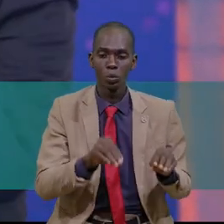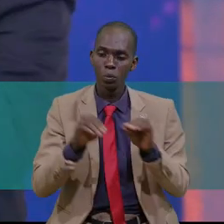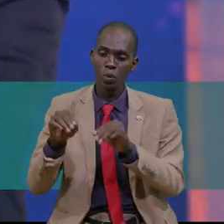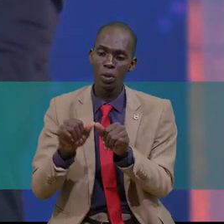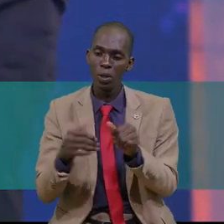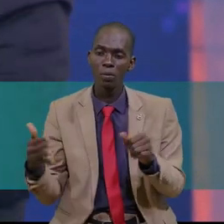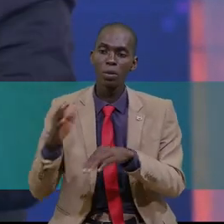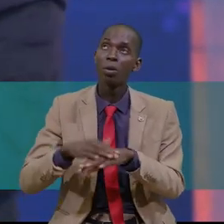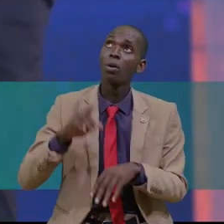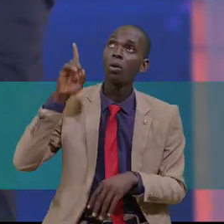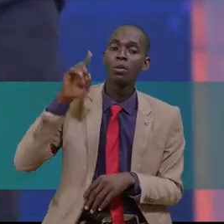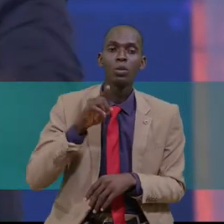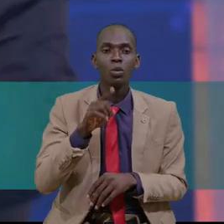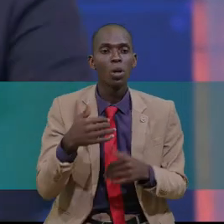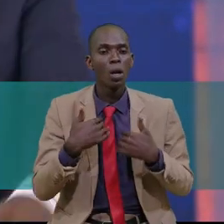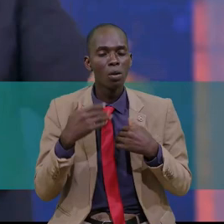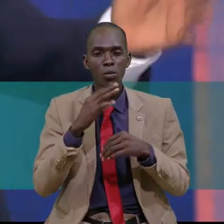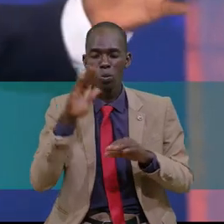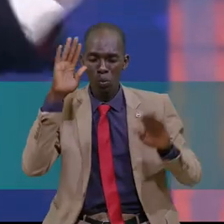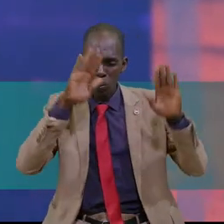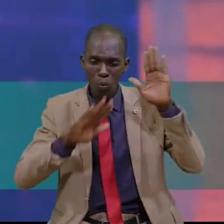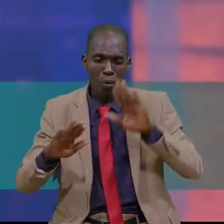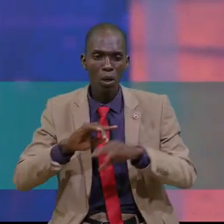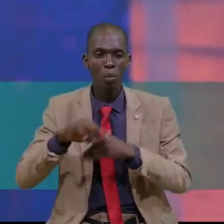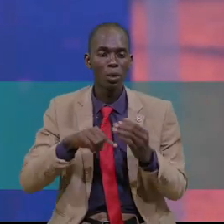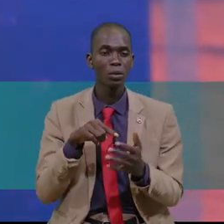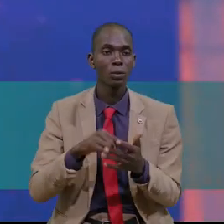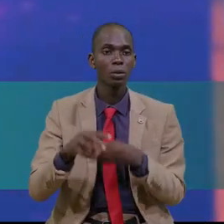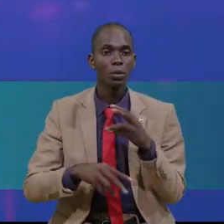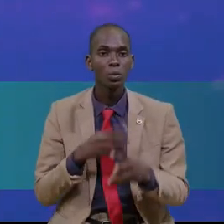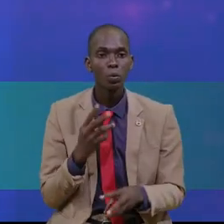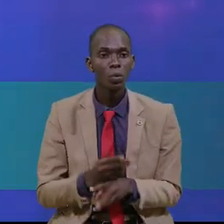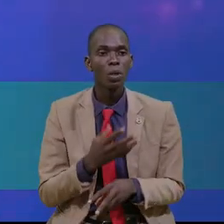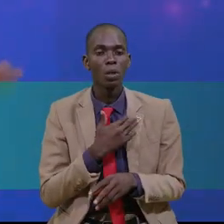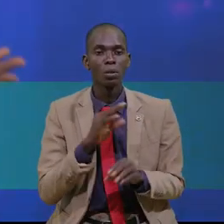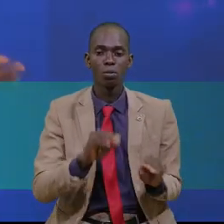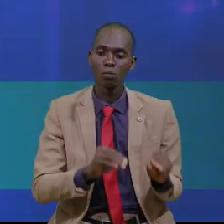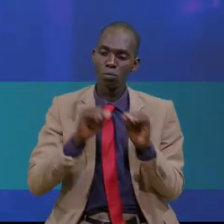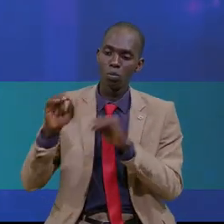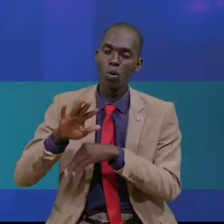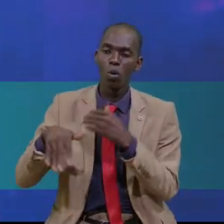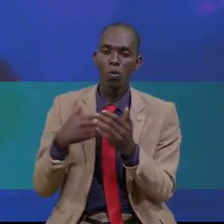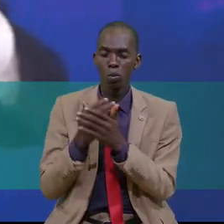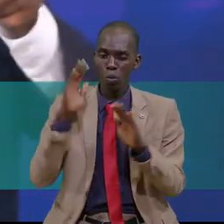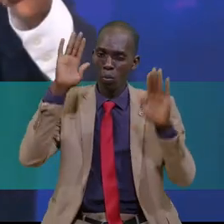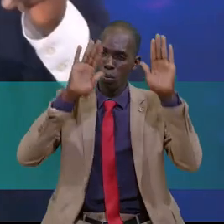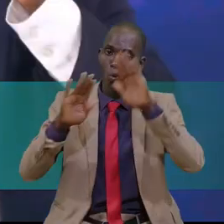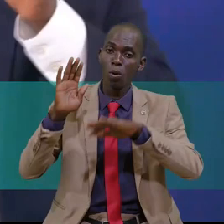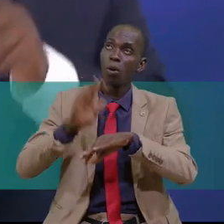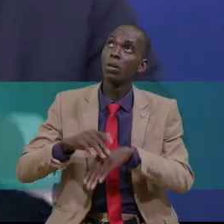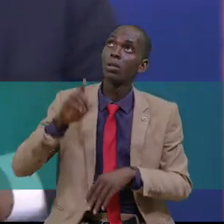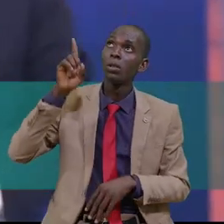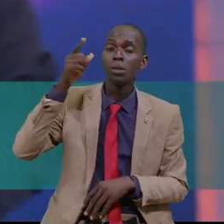you have no care in this world, and you cast all your cares on him because